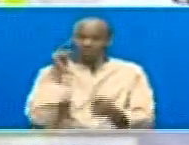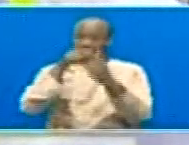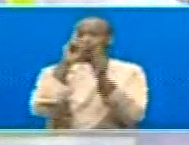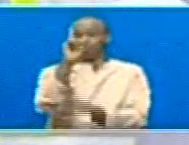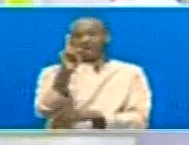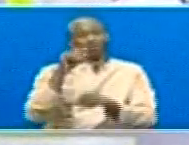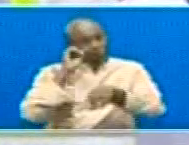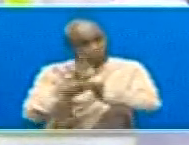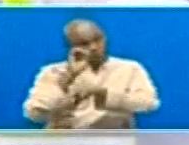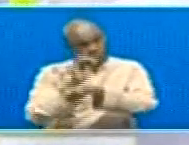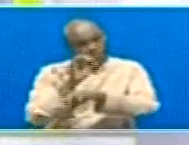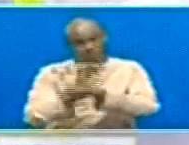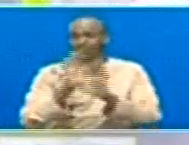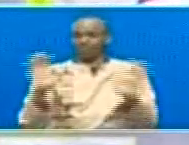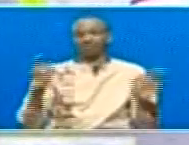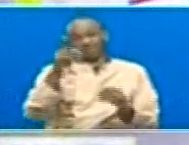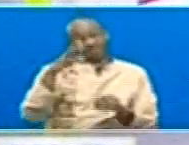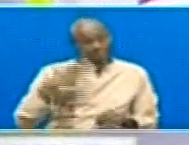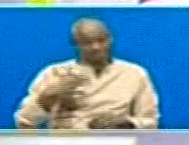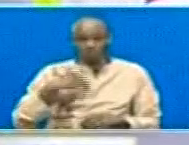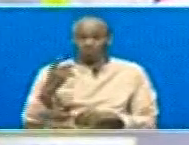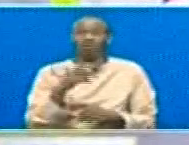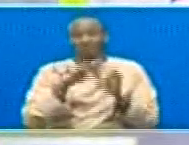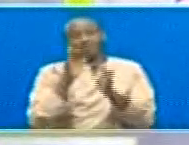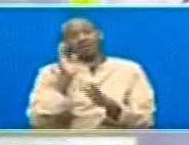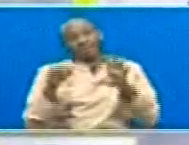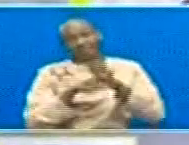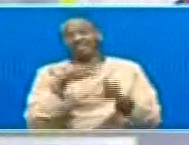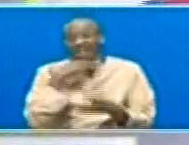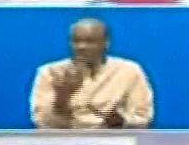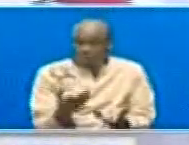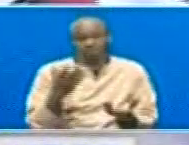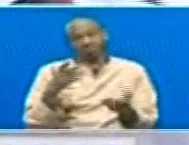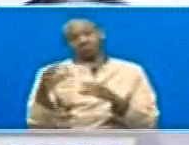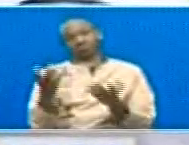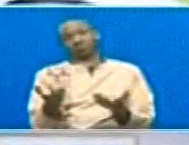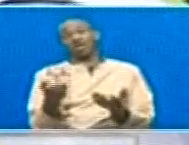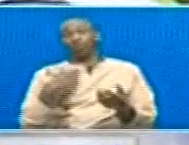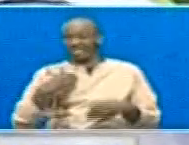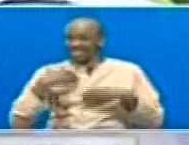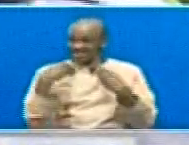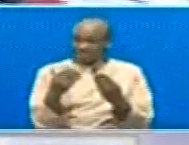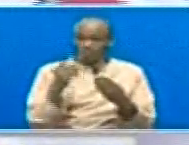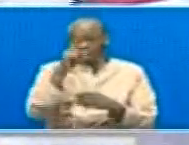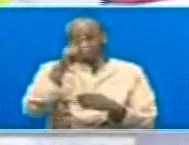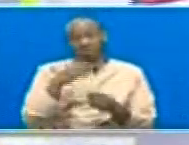offer psychosocial support to the bereaved families. We are offering